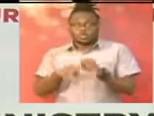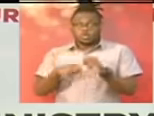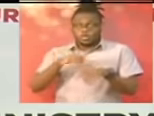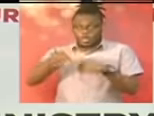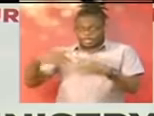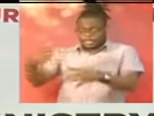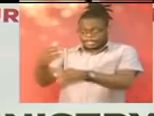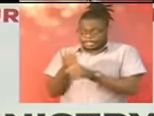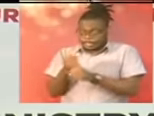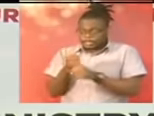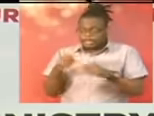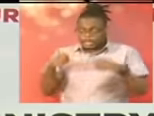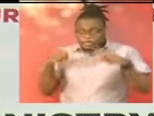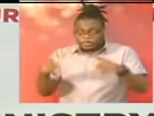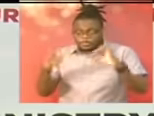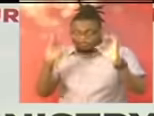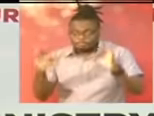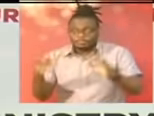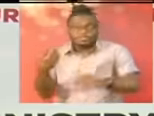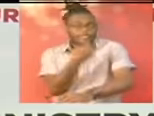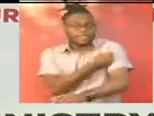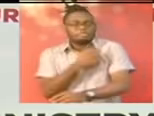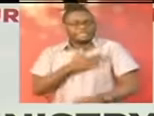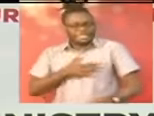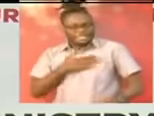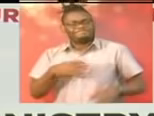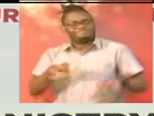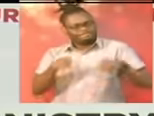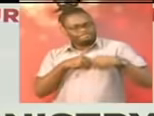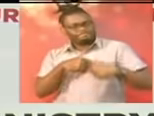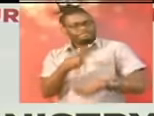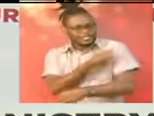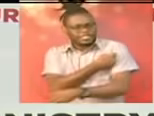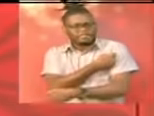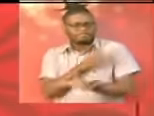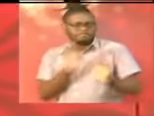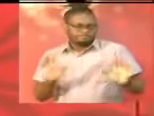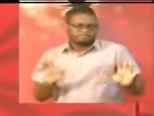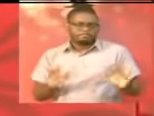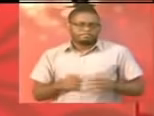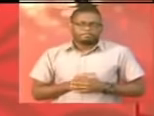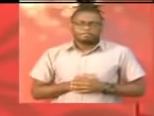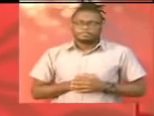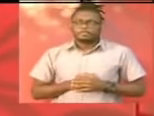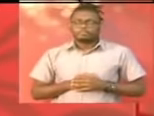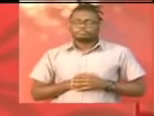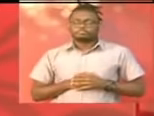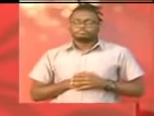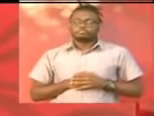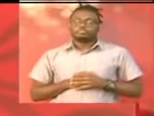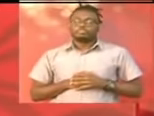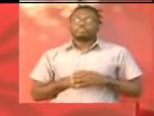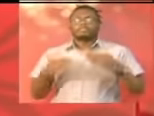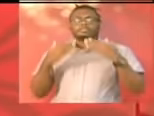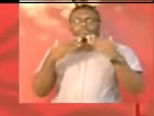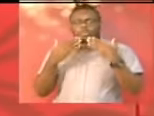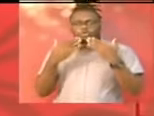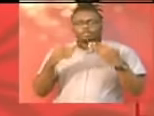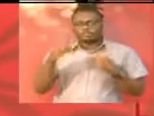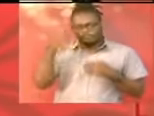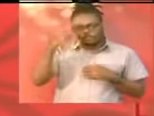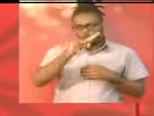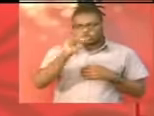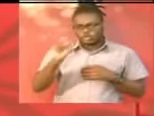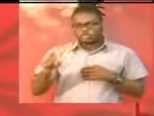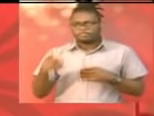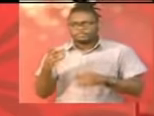up. I'm going to turn you over to Mr. Khan for the second question. Thanks a lot for that question. I received my second